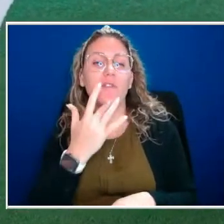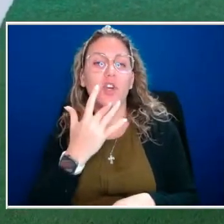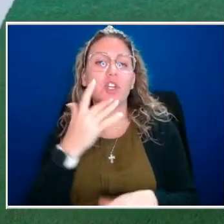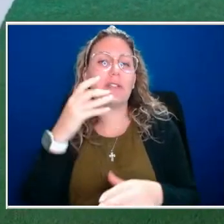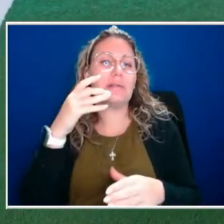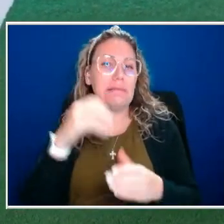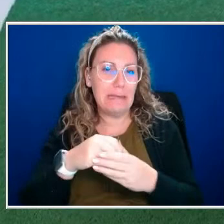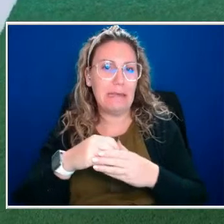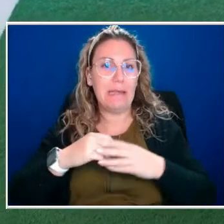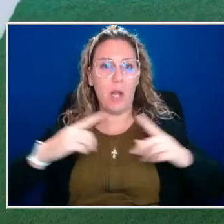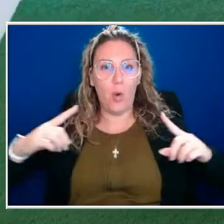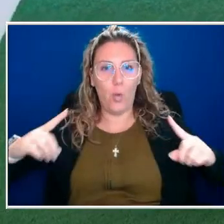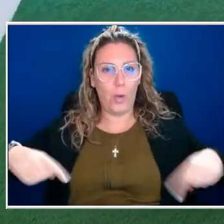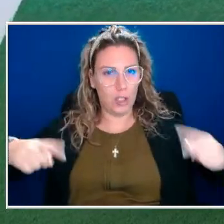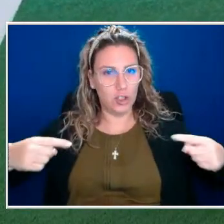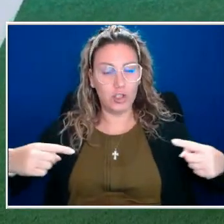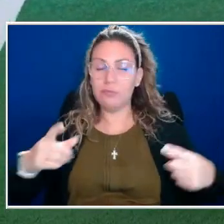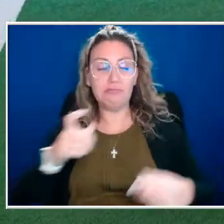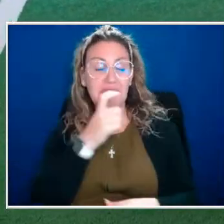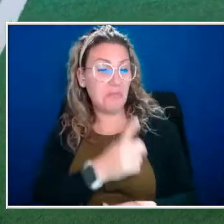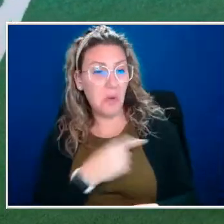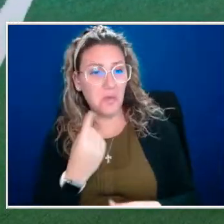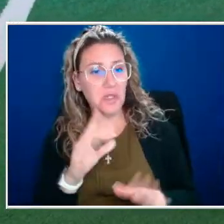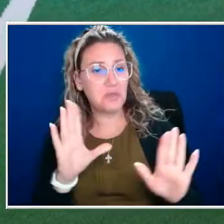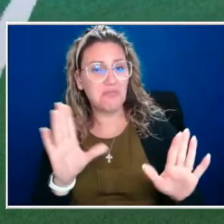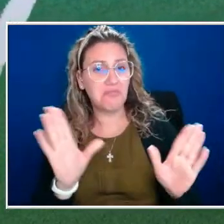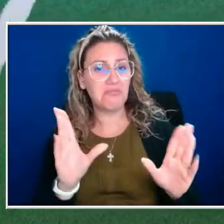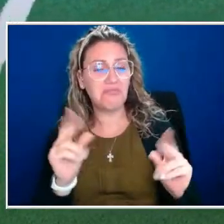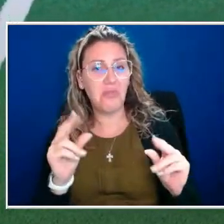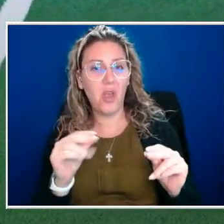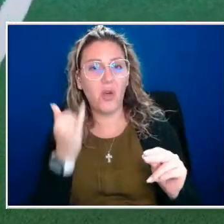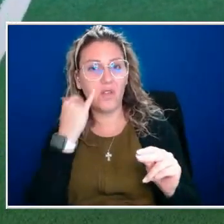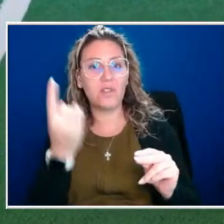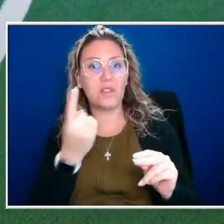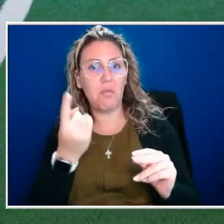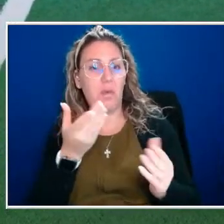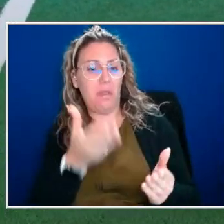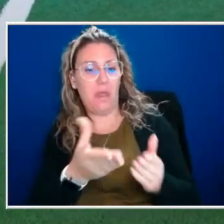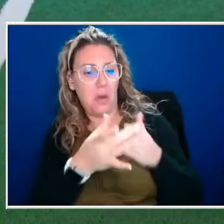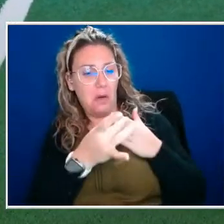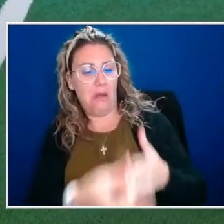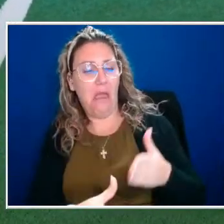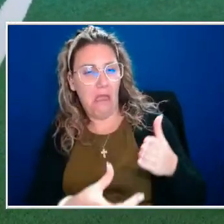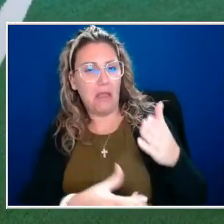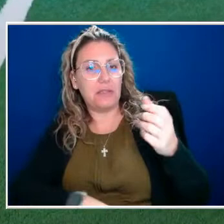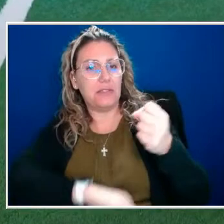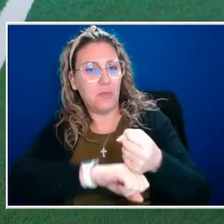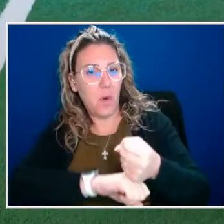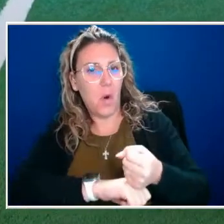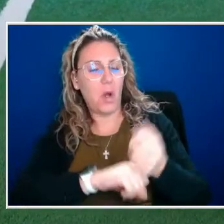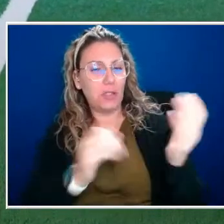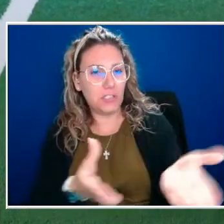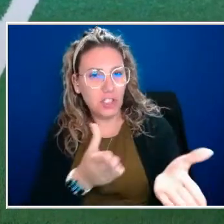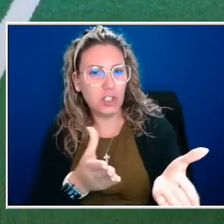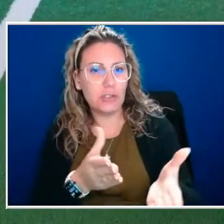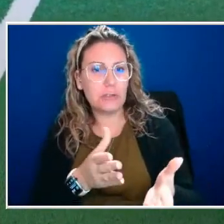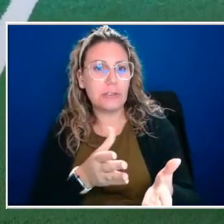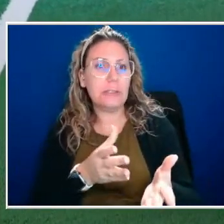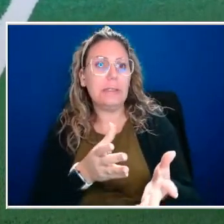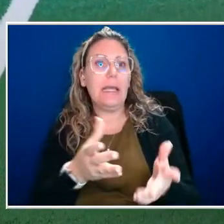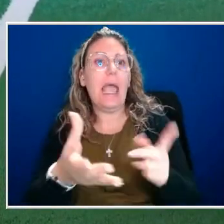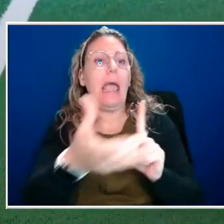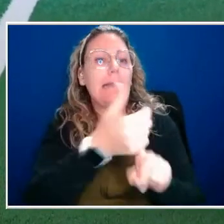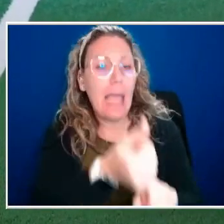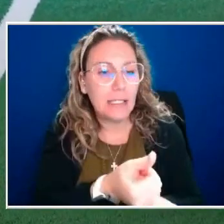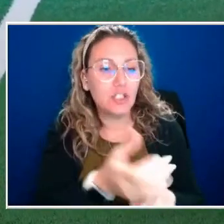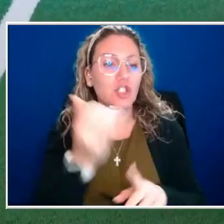risky, especially if you have someone there to kind of work with you and encourage you, catch you if you get off balance a little bit. Obviously start